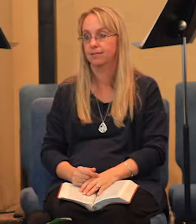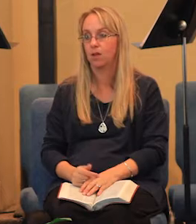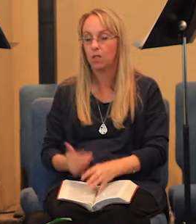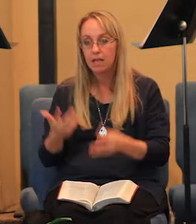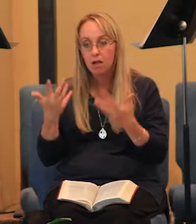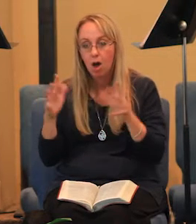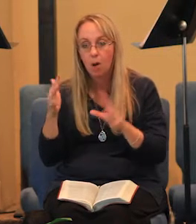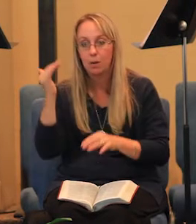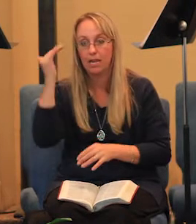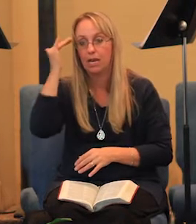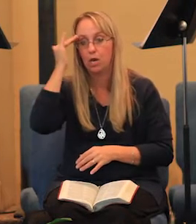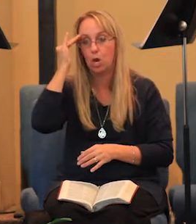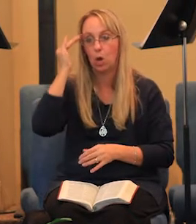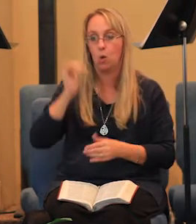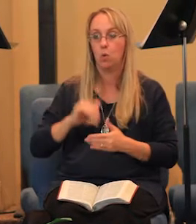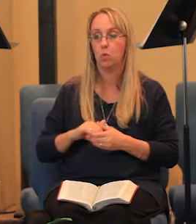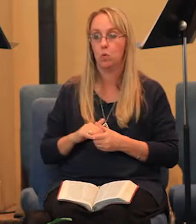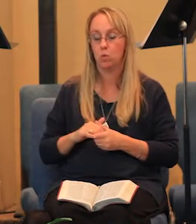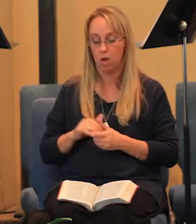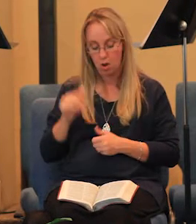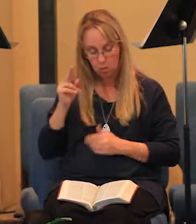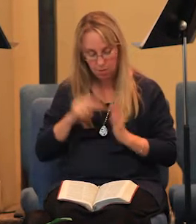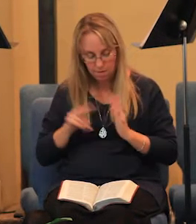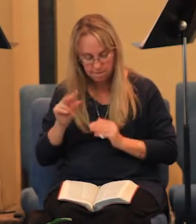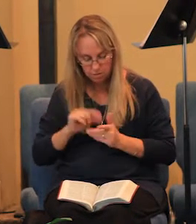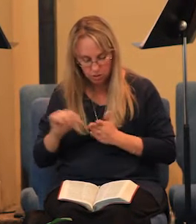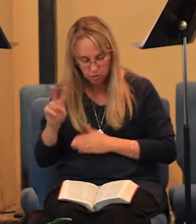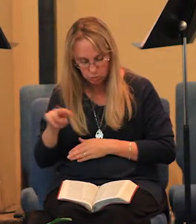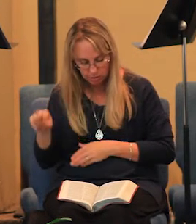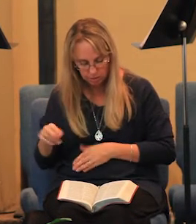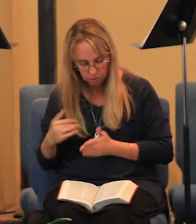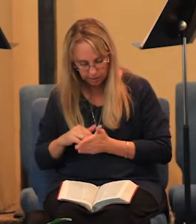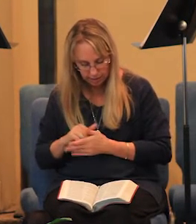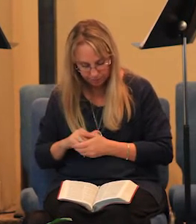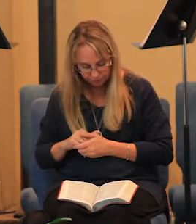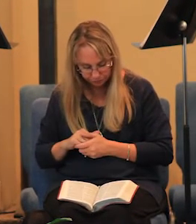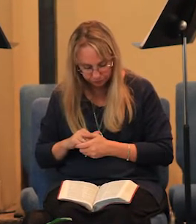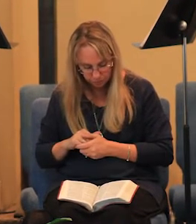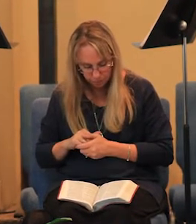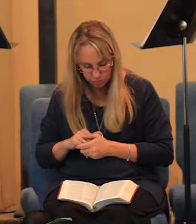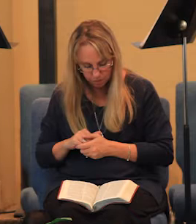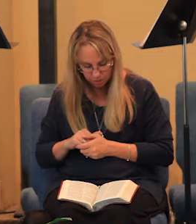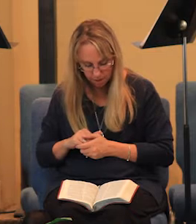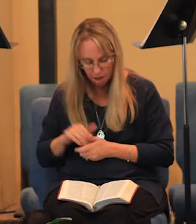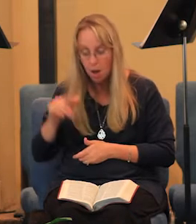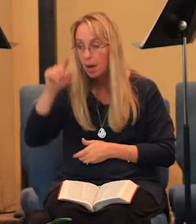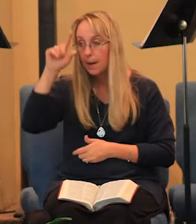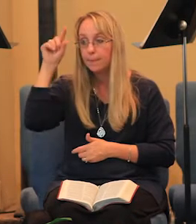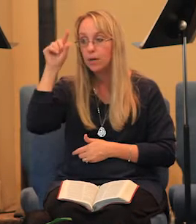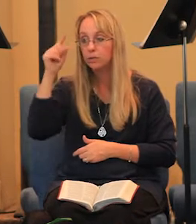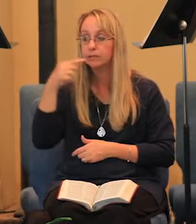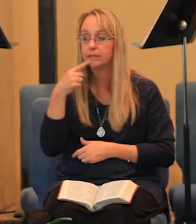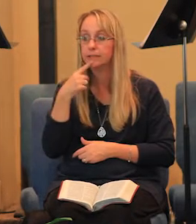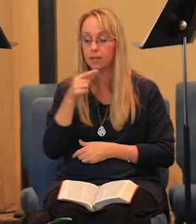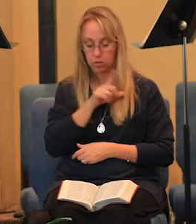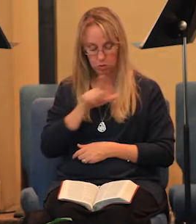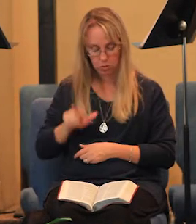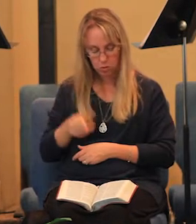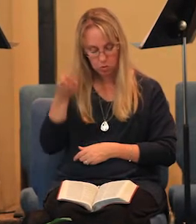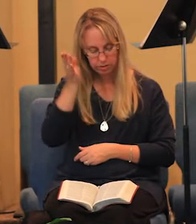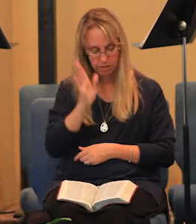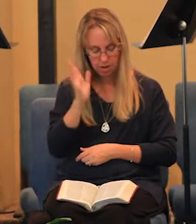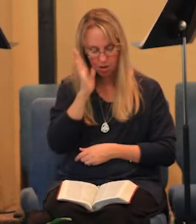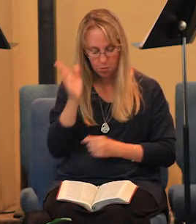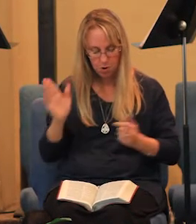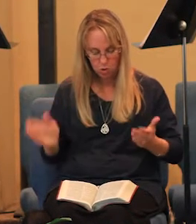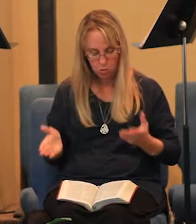already know. Let me read verse 22 again and then I'll finish this up. Moses said, "The Lord God will